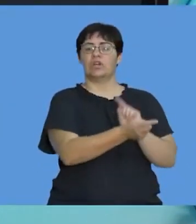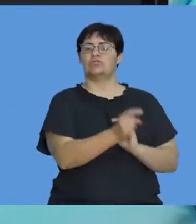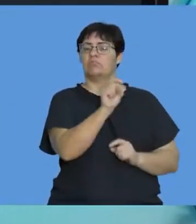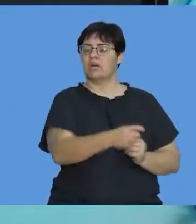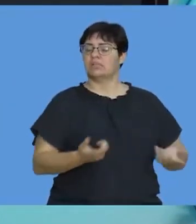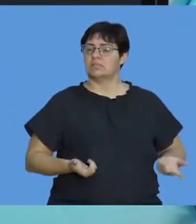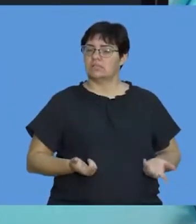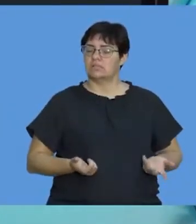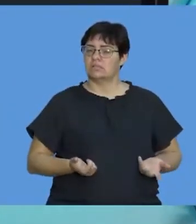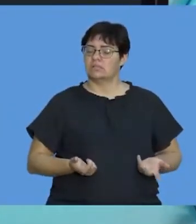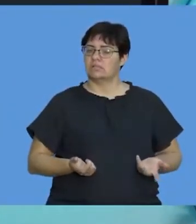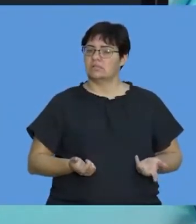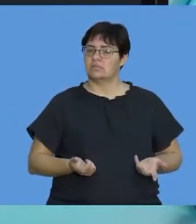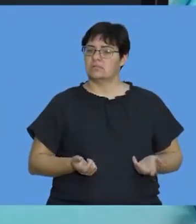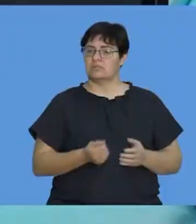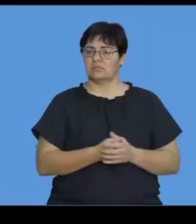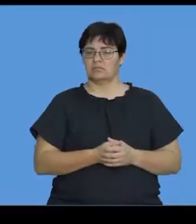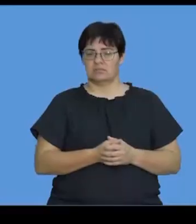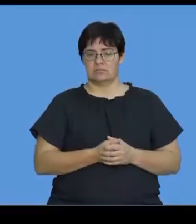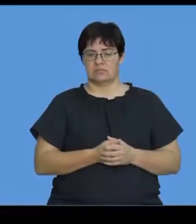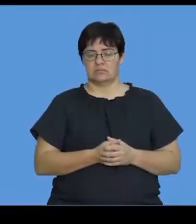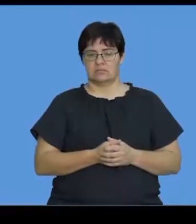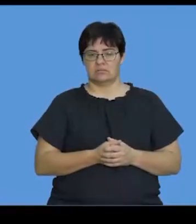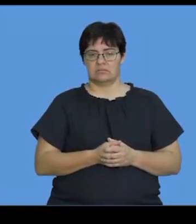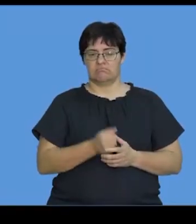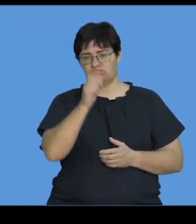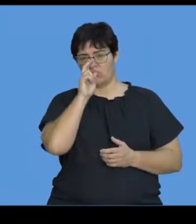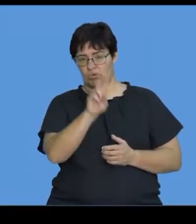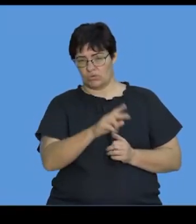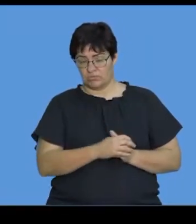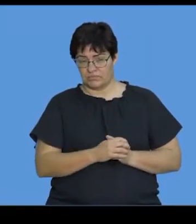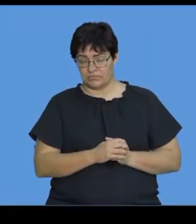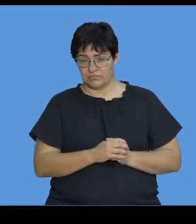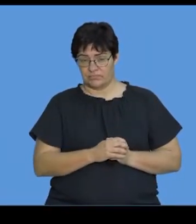change as well. Let's look at this. So,